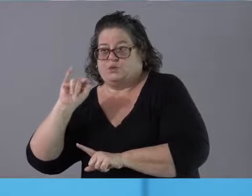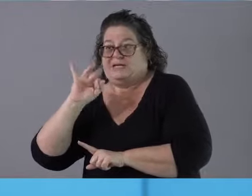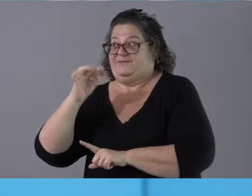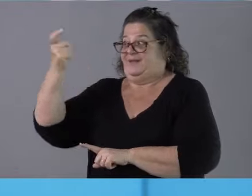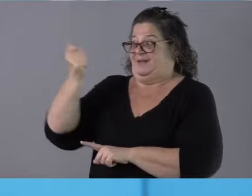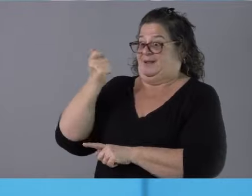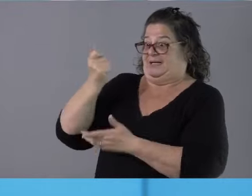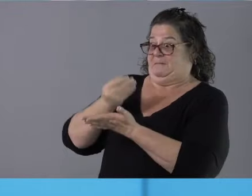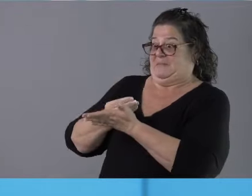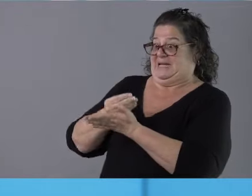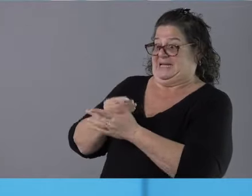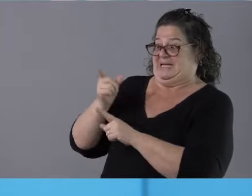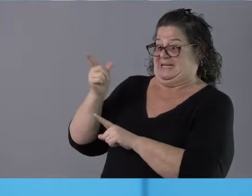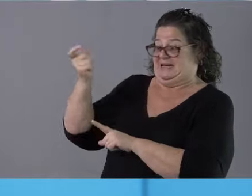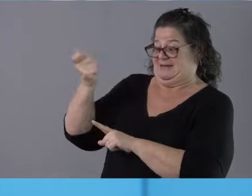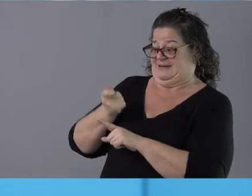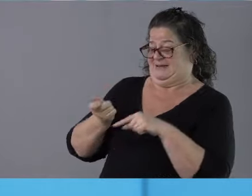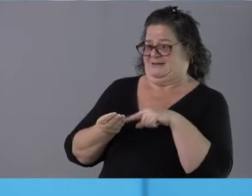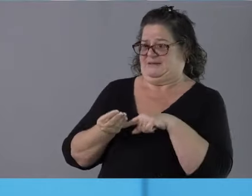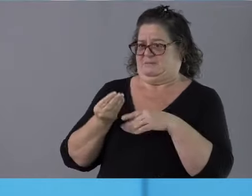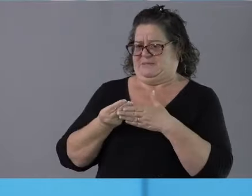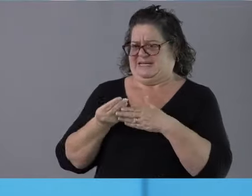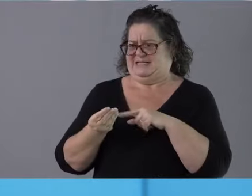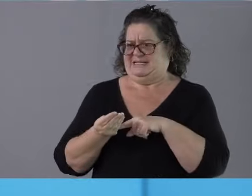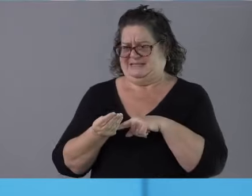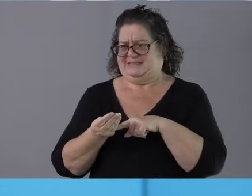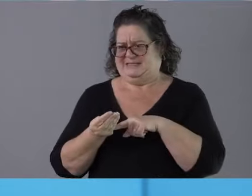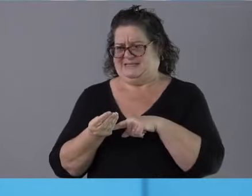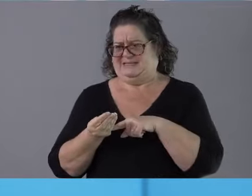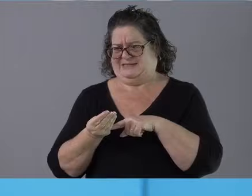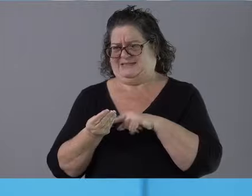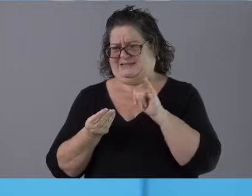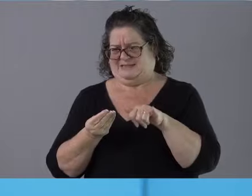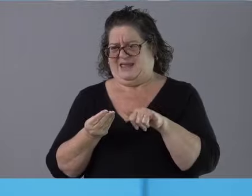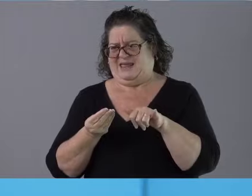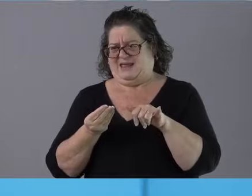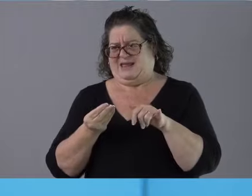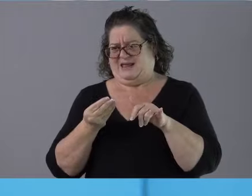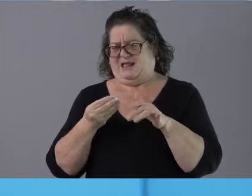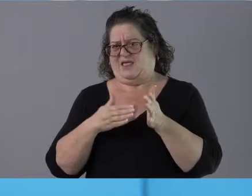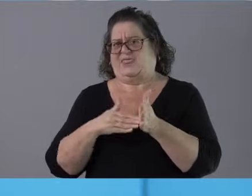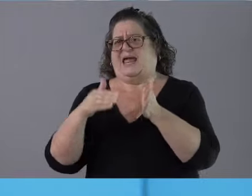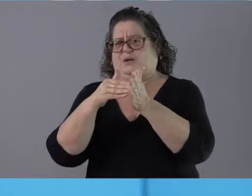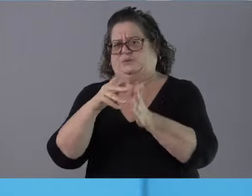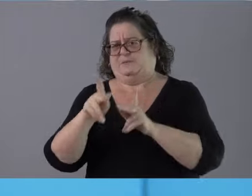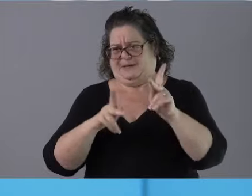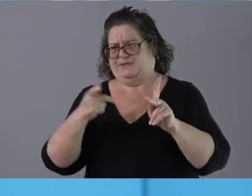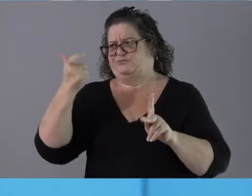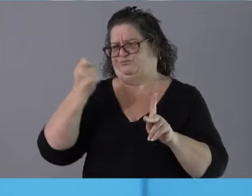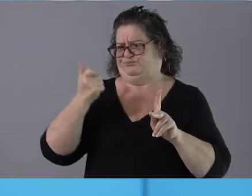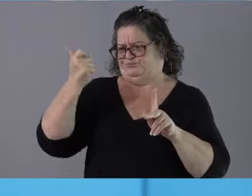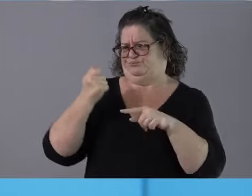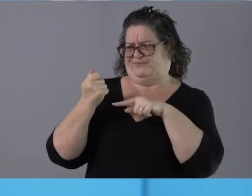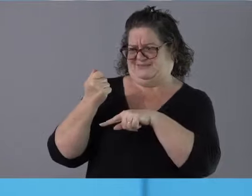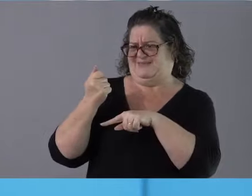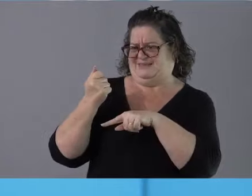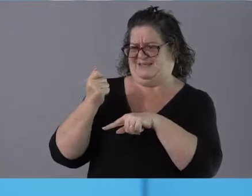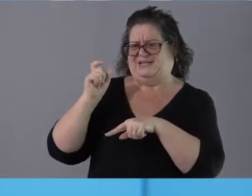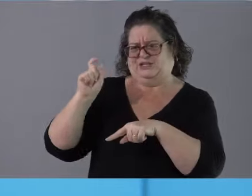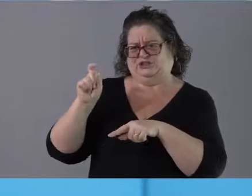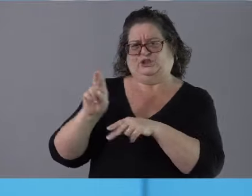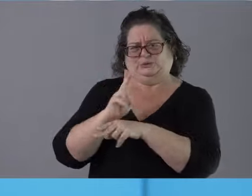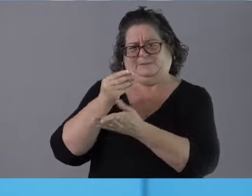there's 951,000 Arizonans that are in receipt of them, they should be up to speed on their